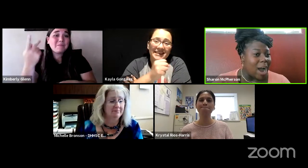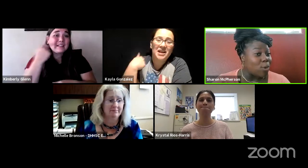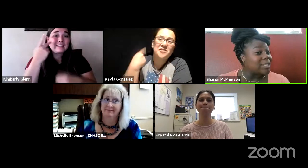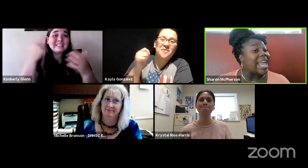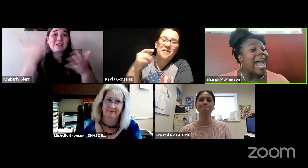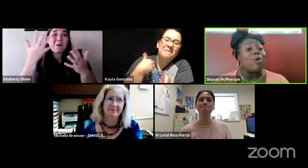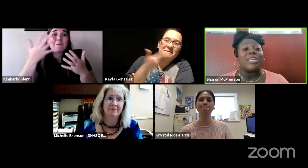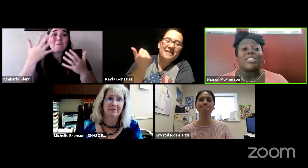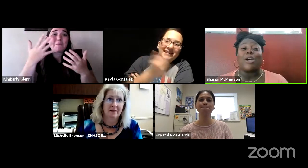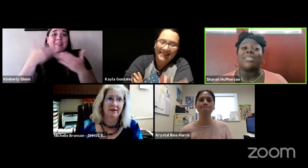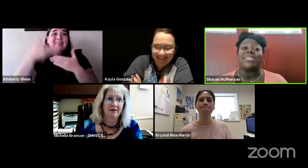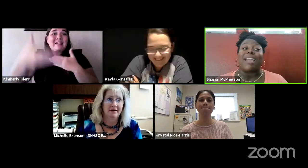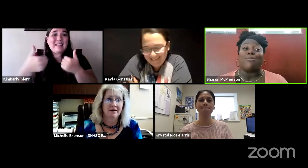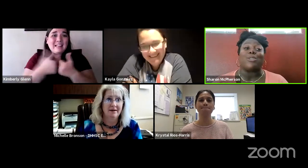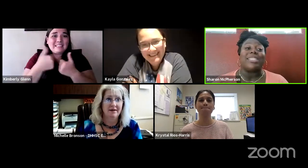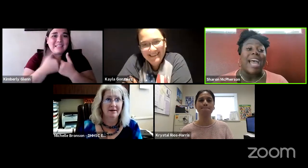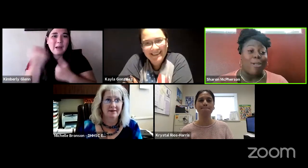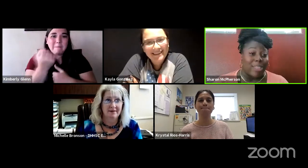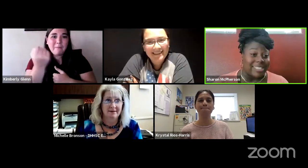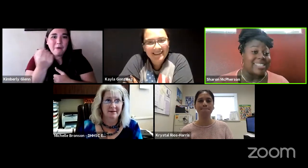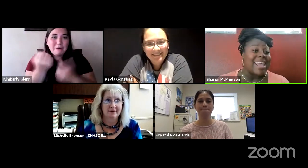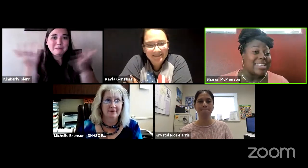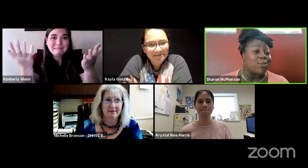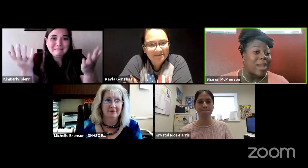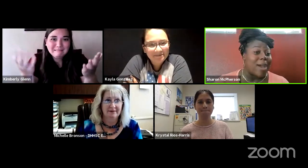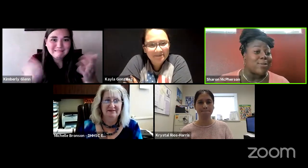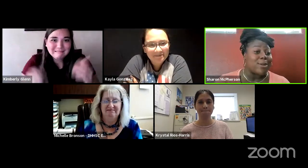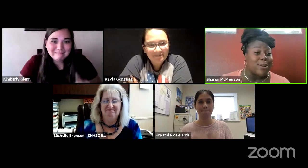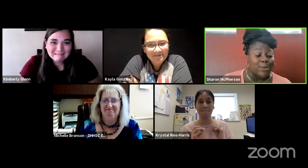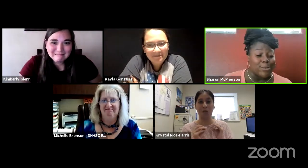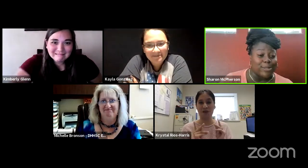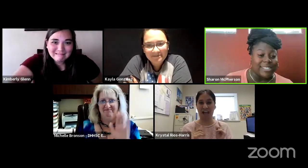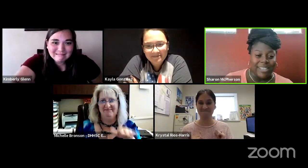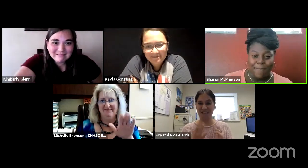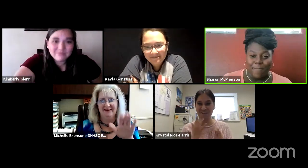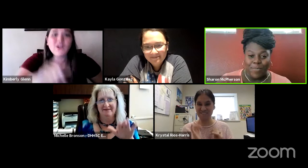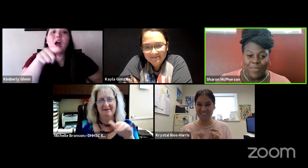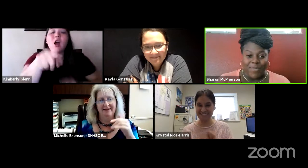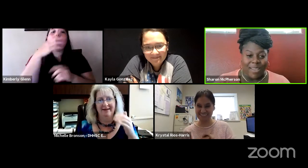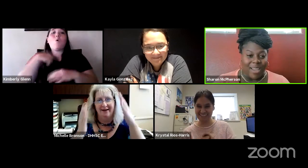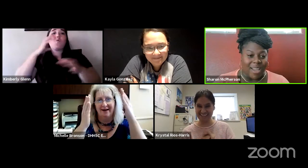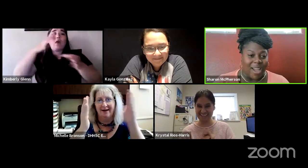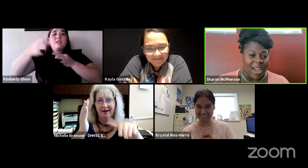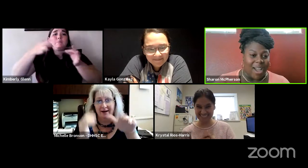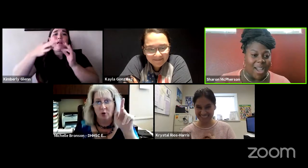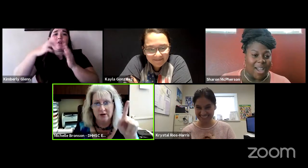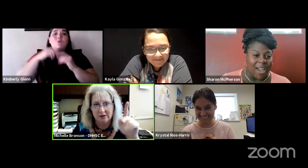So we'll see how this goes this game. We'll see how this next round goes.